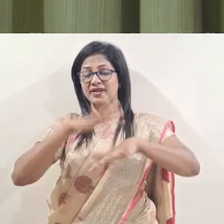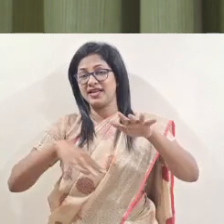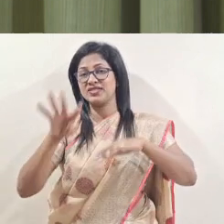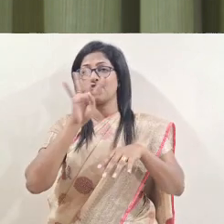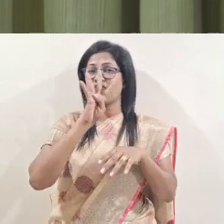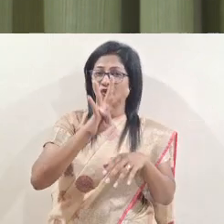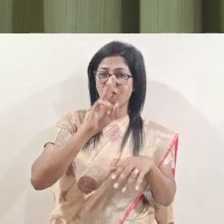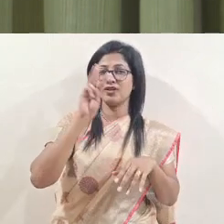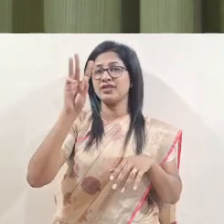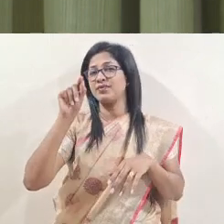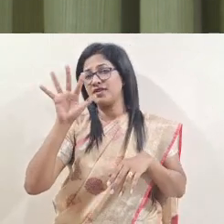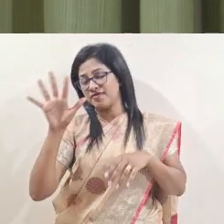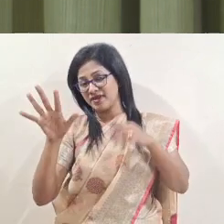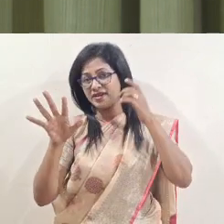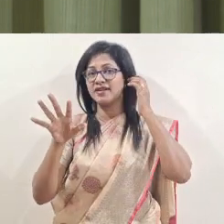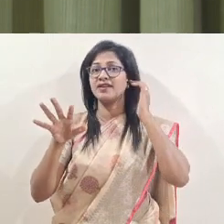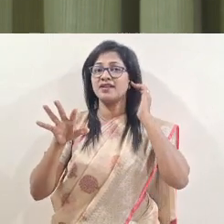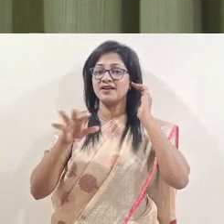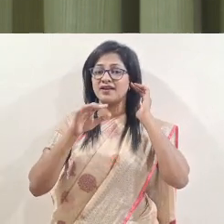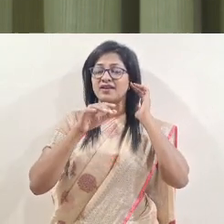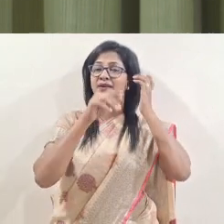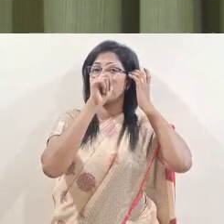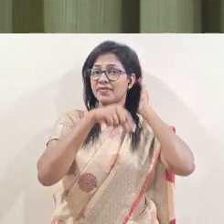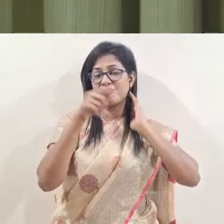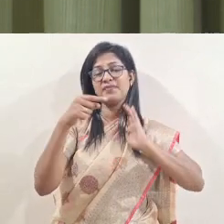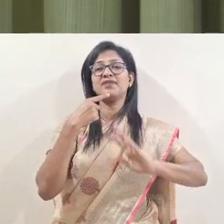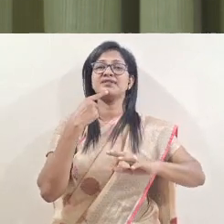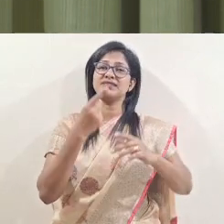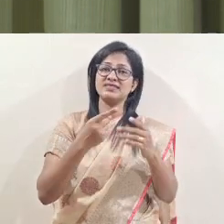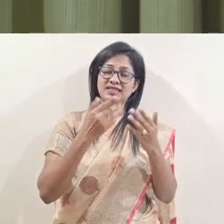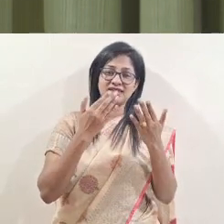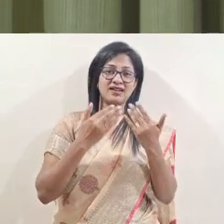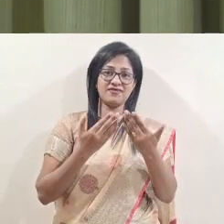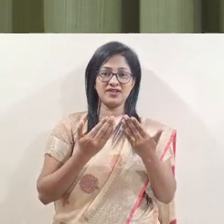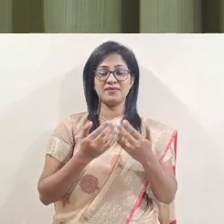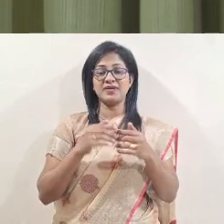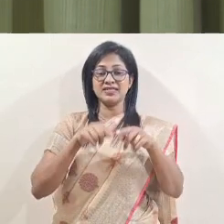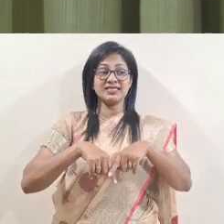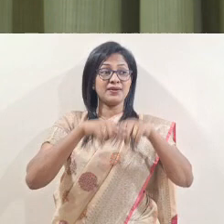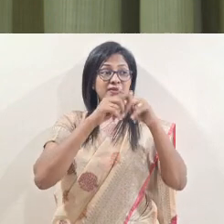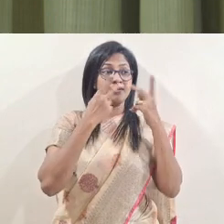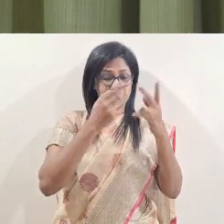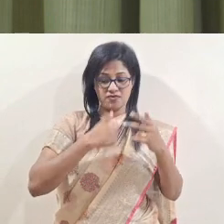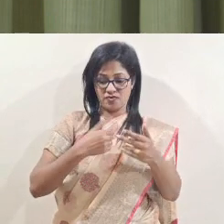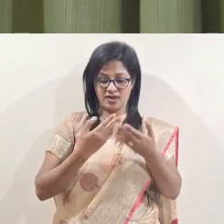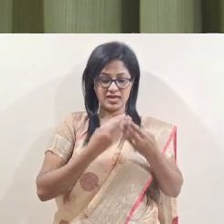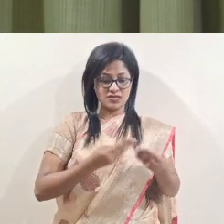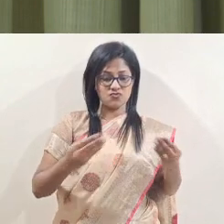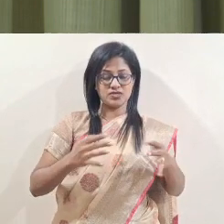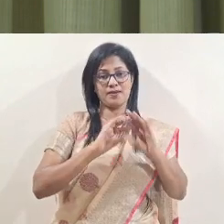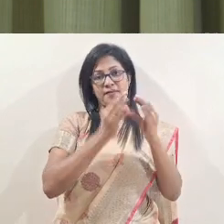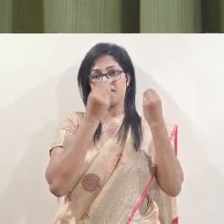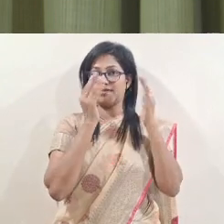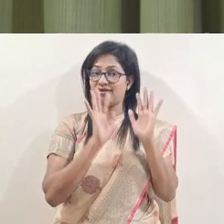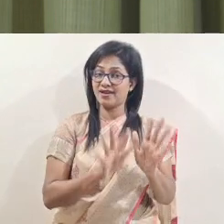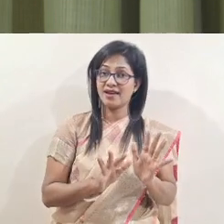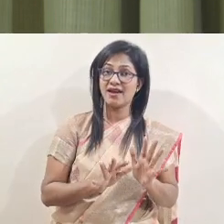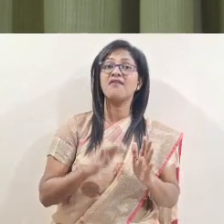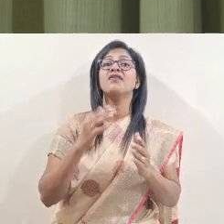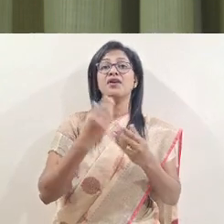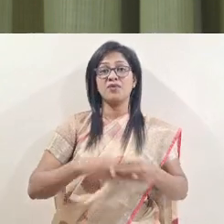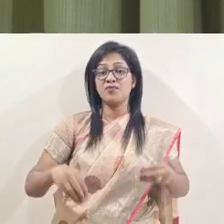3.5, people can say that, well, depending on I have a better resources, I can go on to even